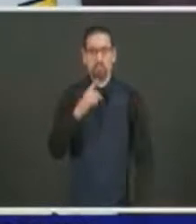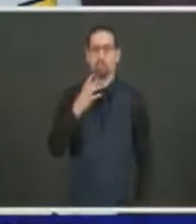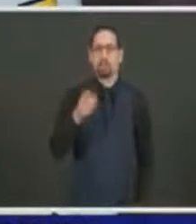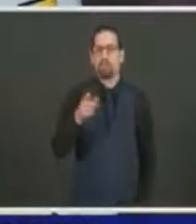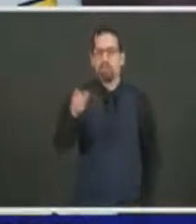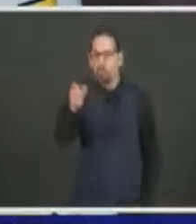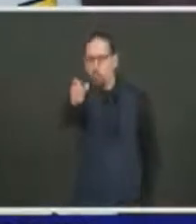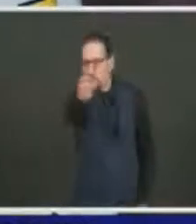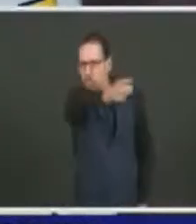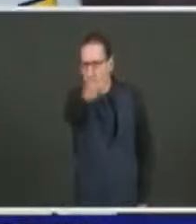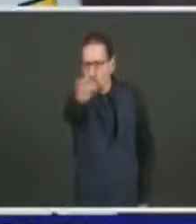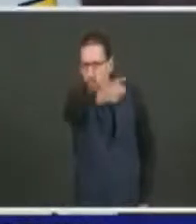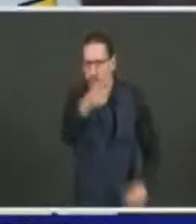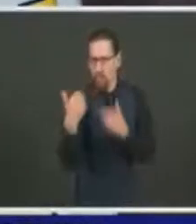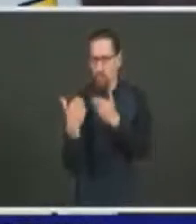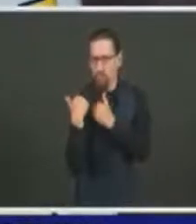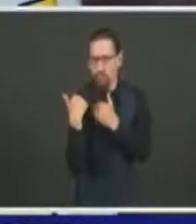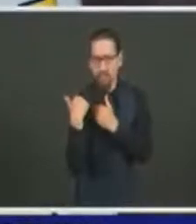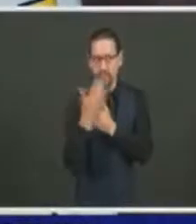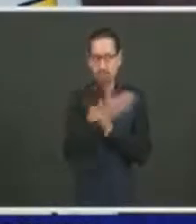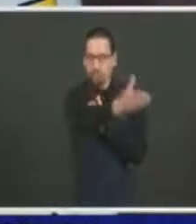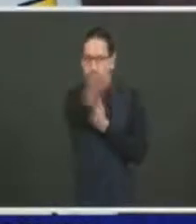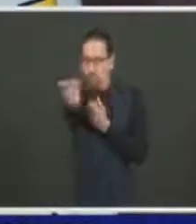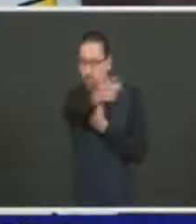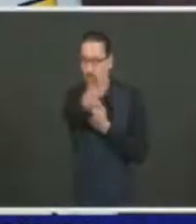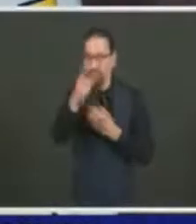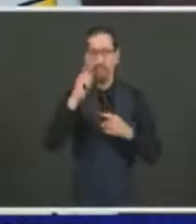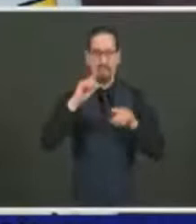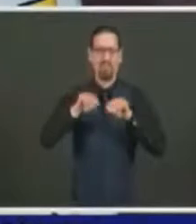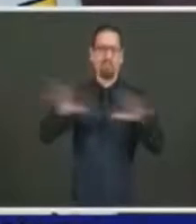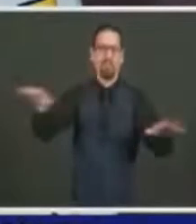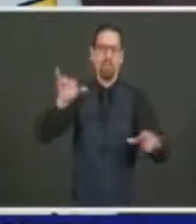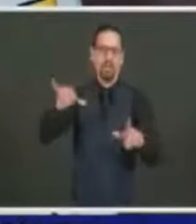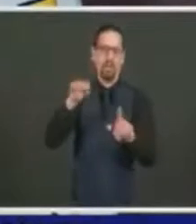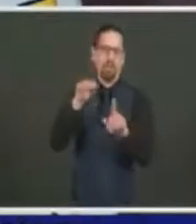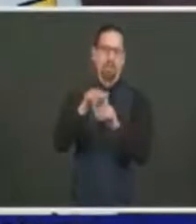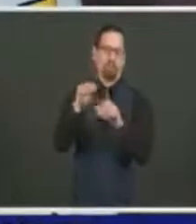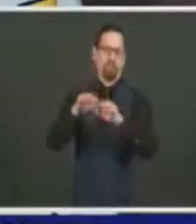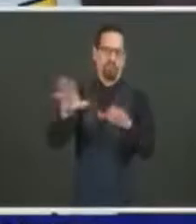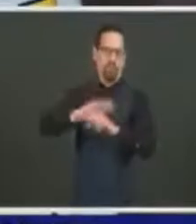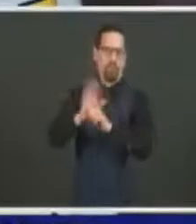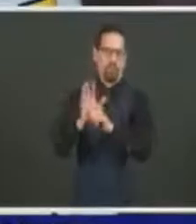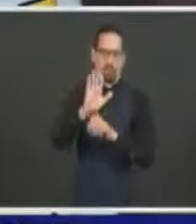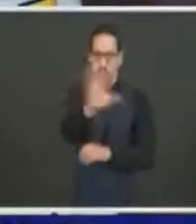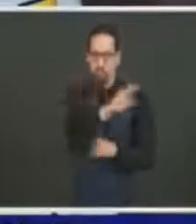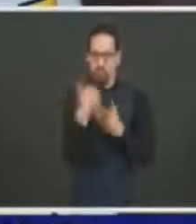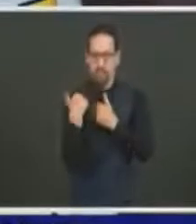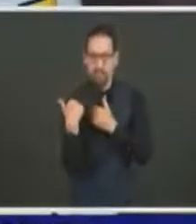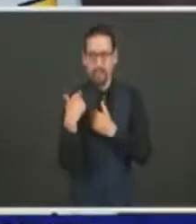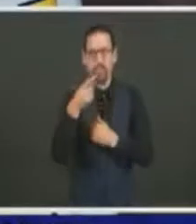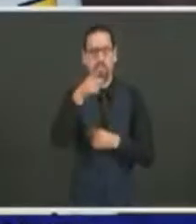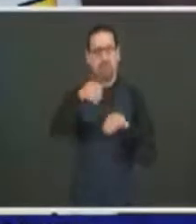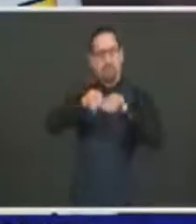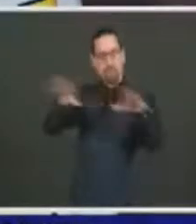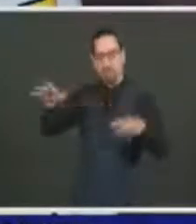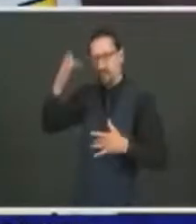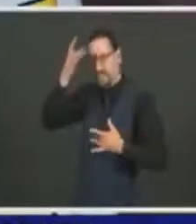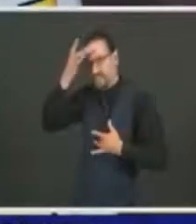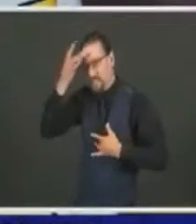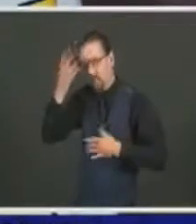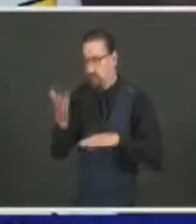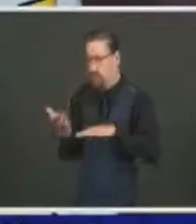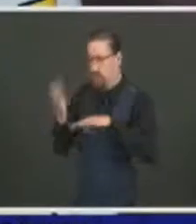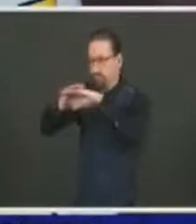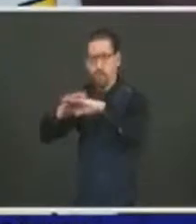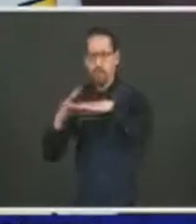for the possibility of an outbreak, more people getting sick, more people going to the hospital, more people dying, more people losing their